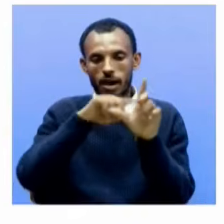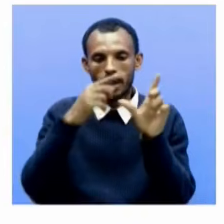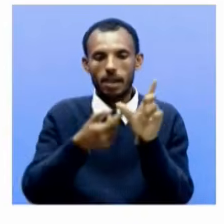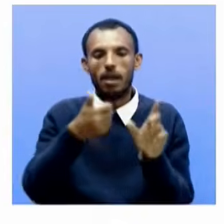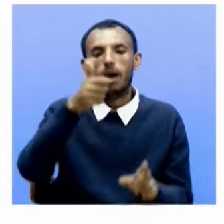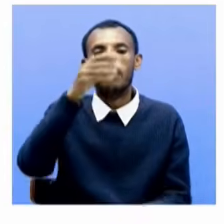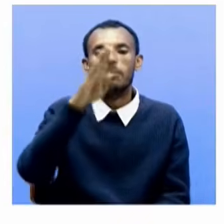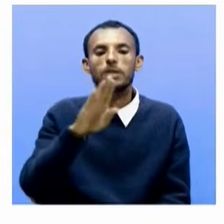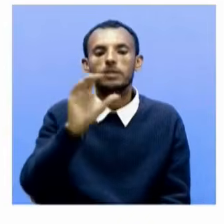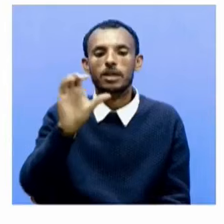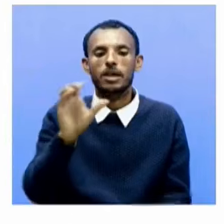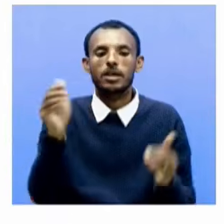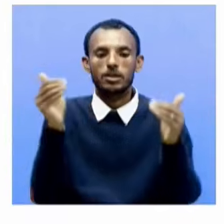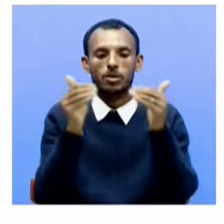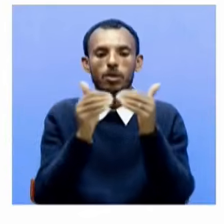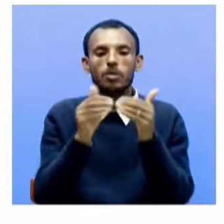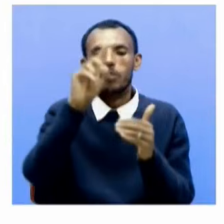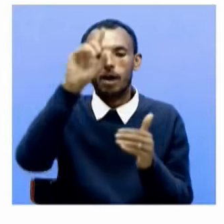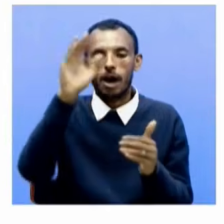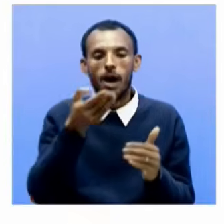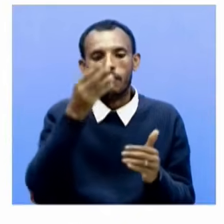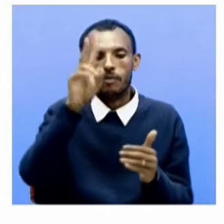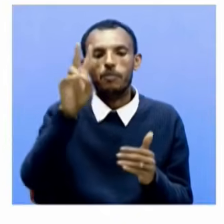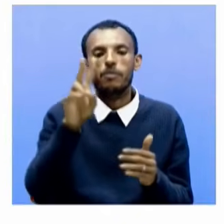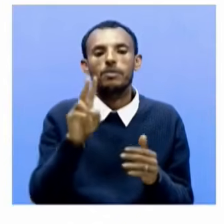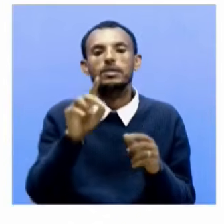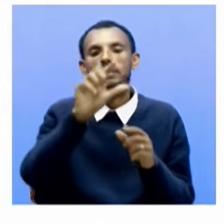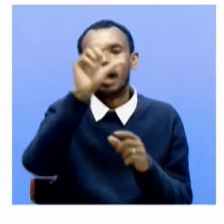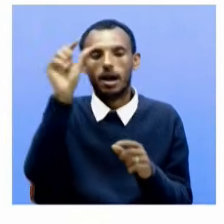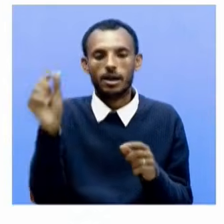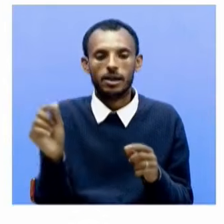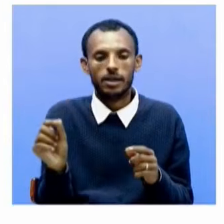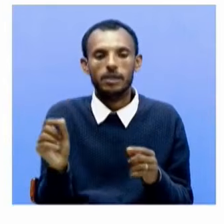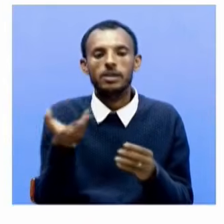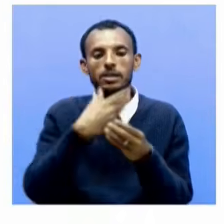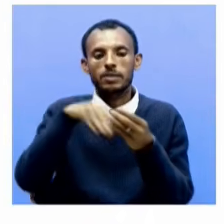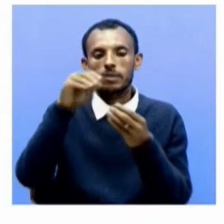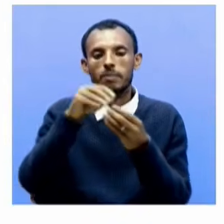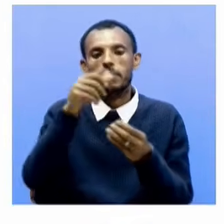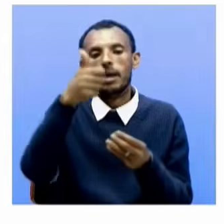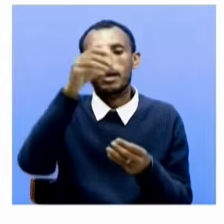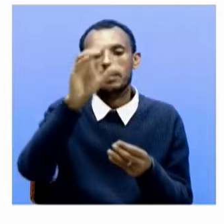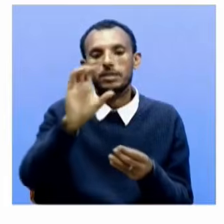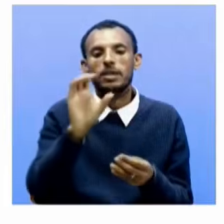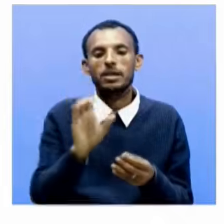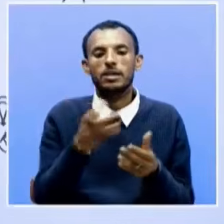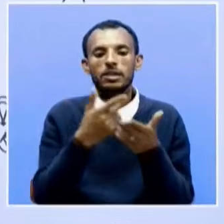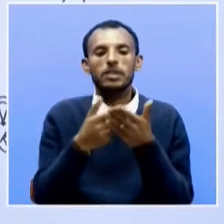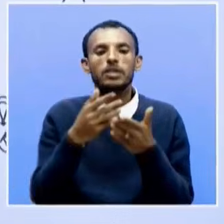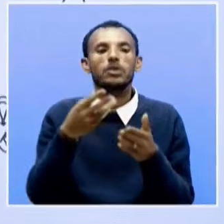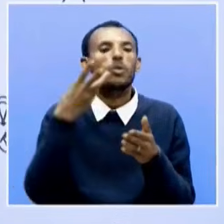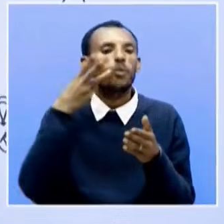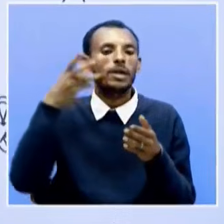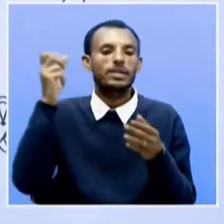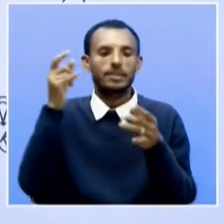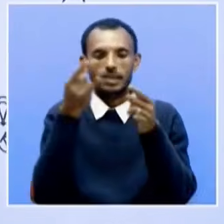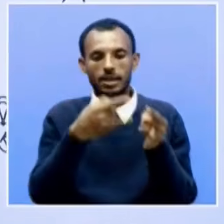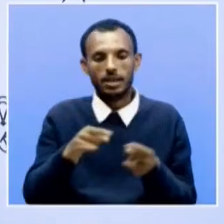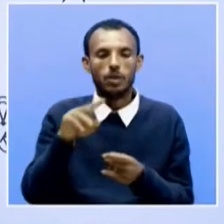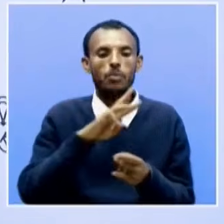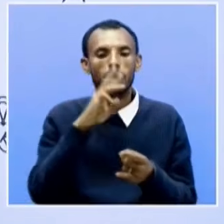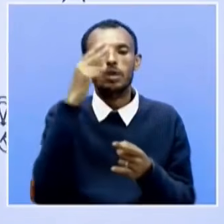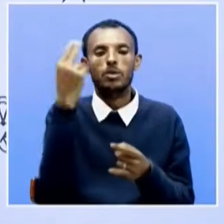is half of the arc subtending it. That means arc AC. This was the technique that we used